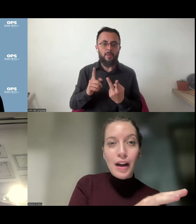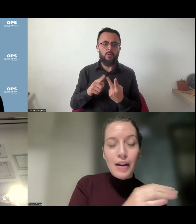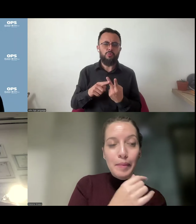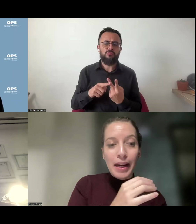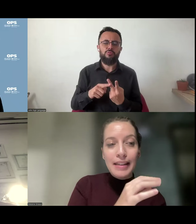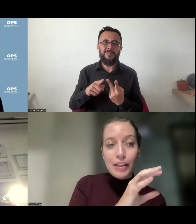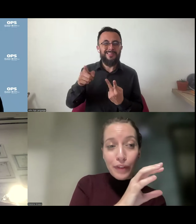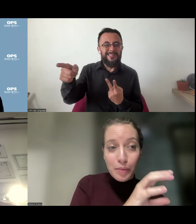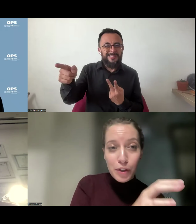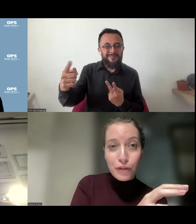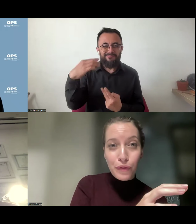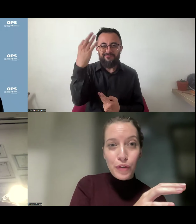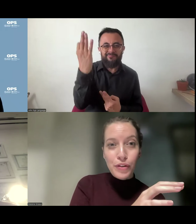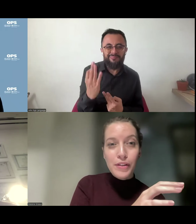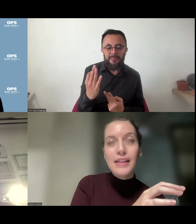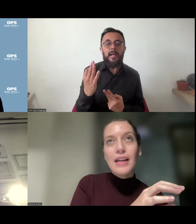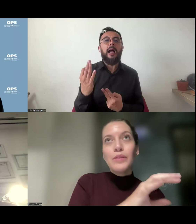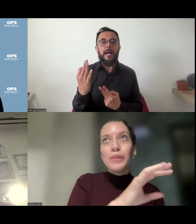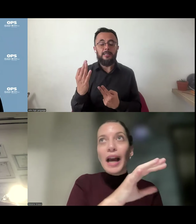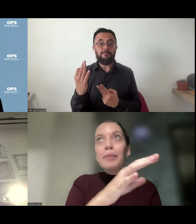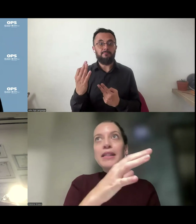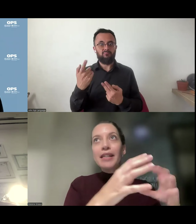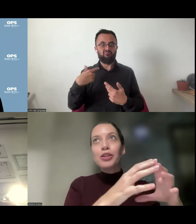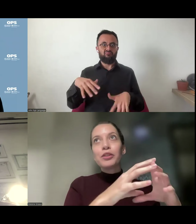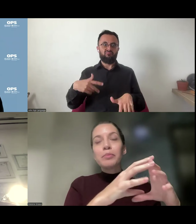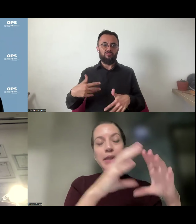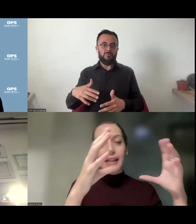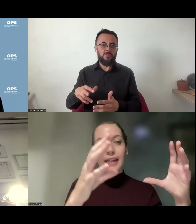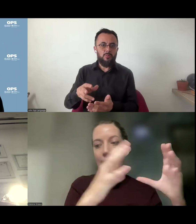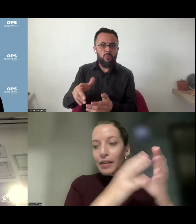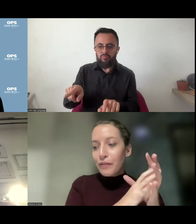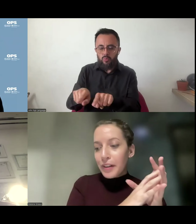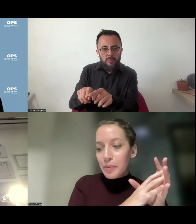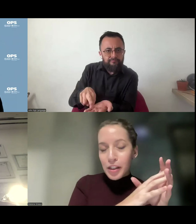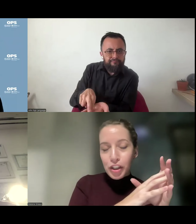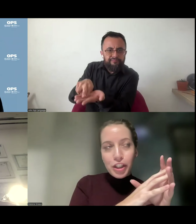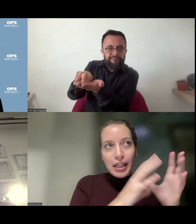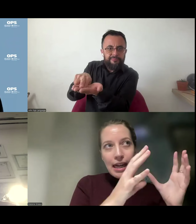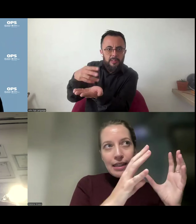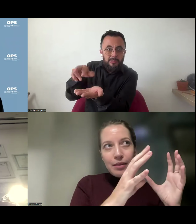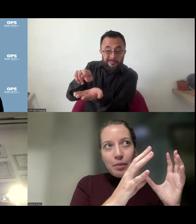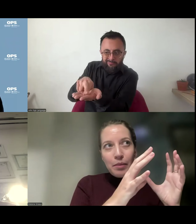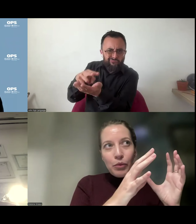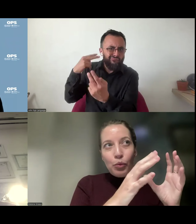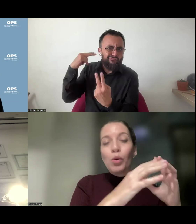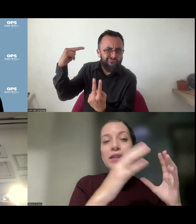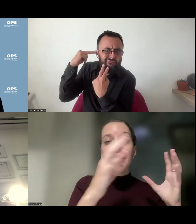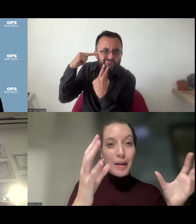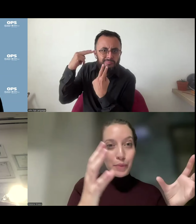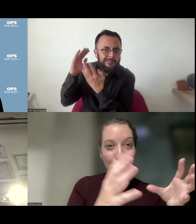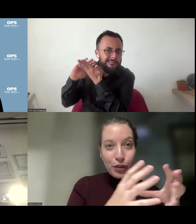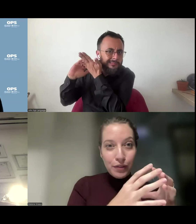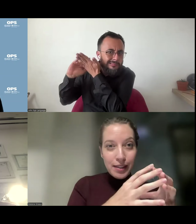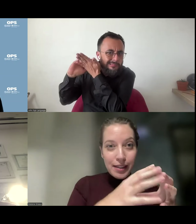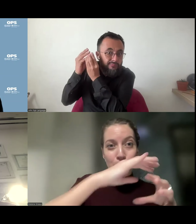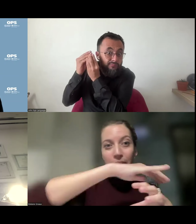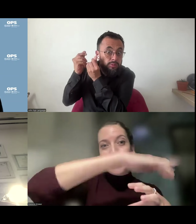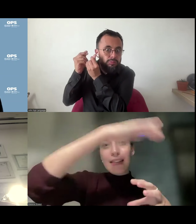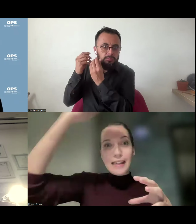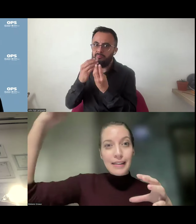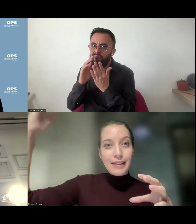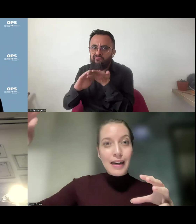rehabilitation, and that's very much the focus. Rehabilitation being very much one type of